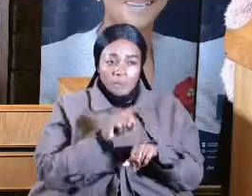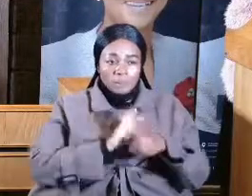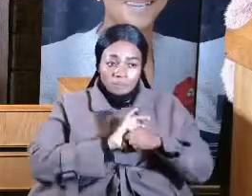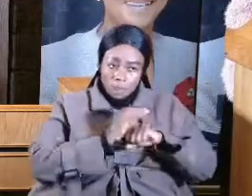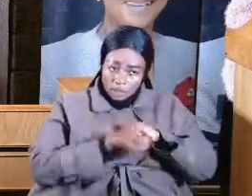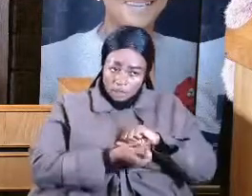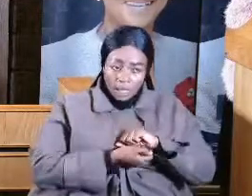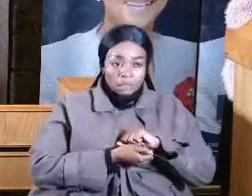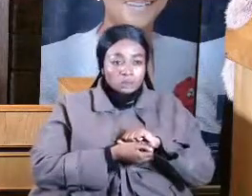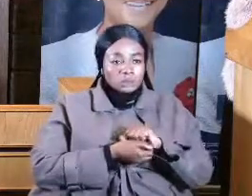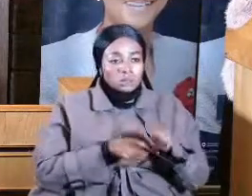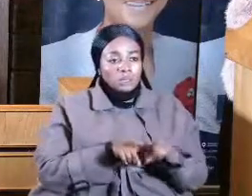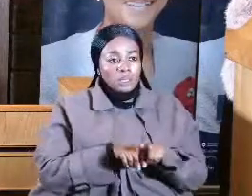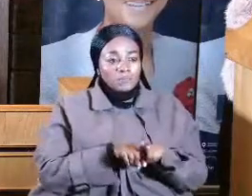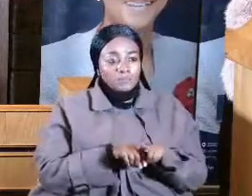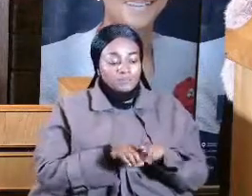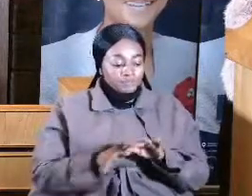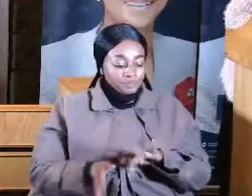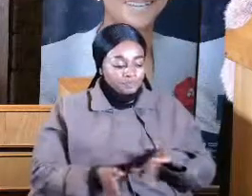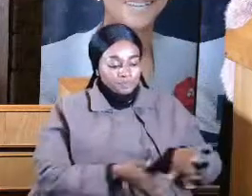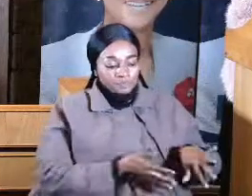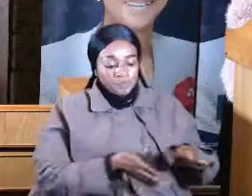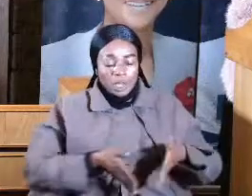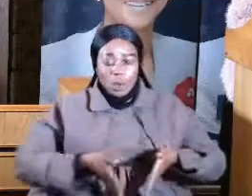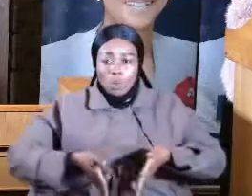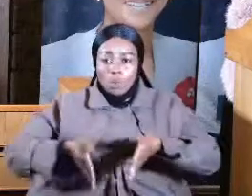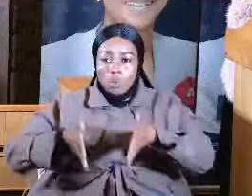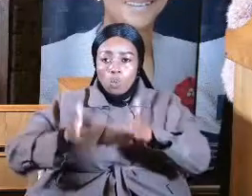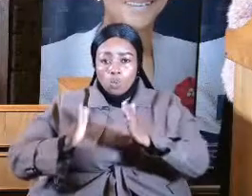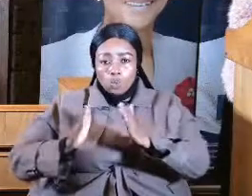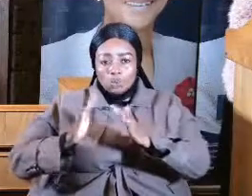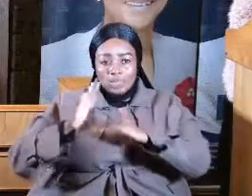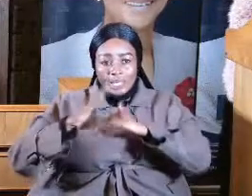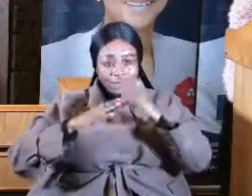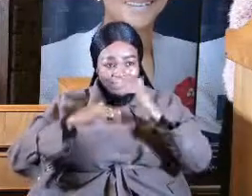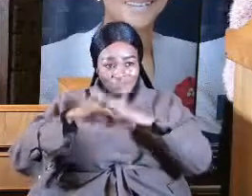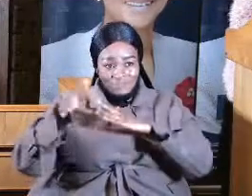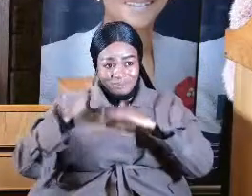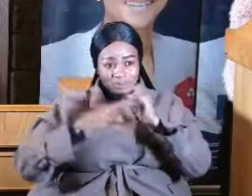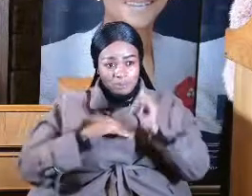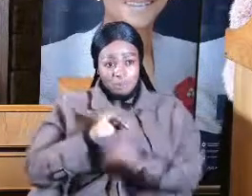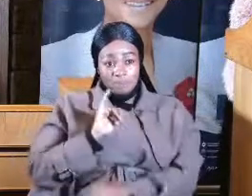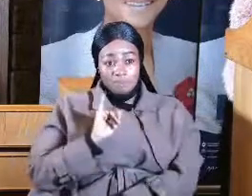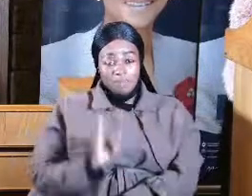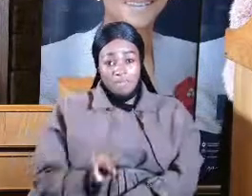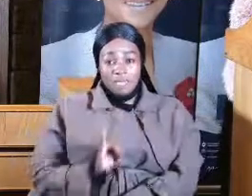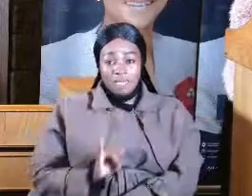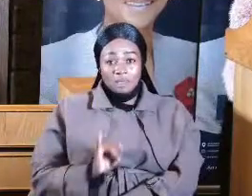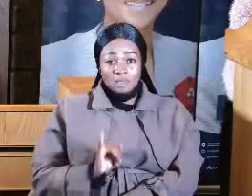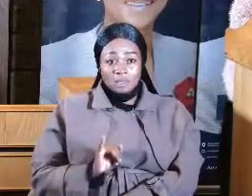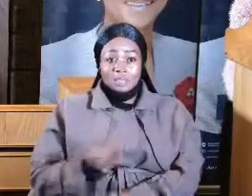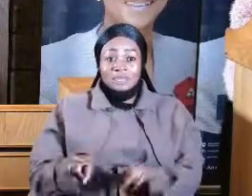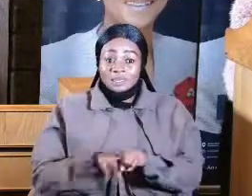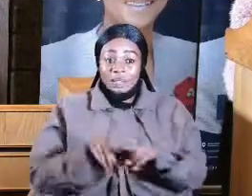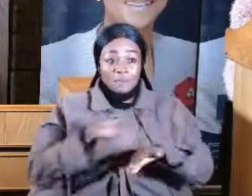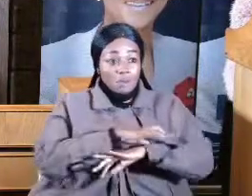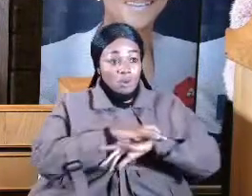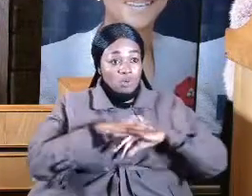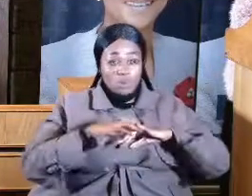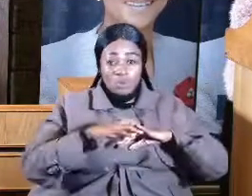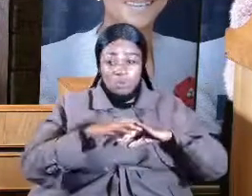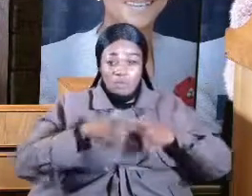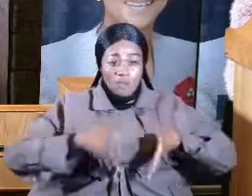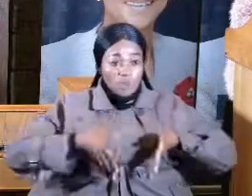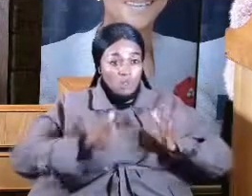well. Roads and infrastructure are in a bad state. Even the farms and the roads that we are